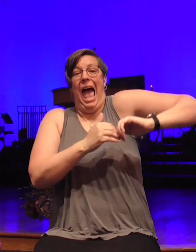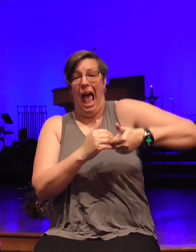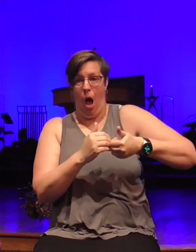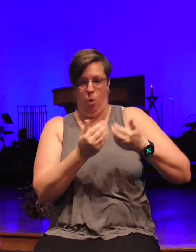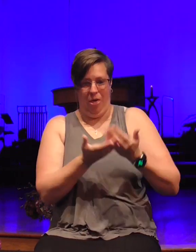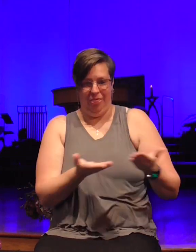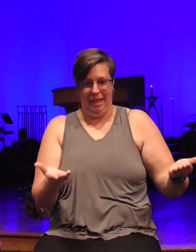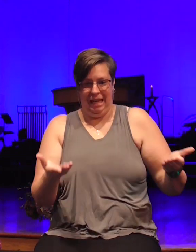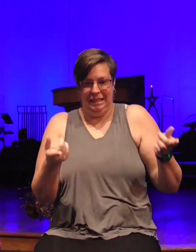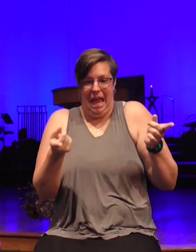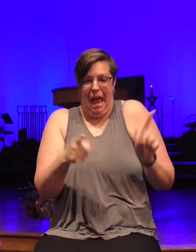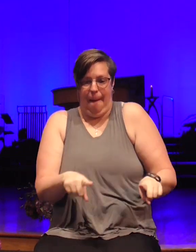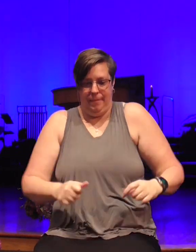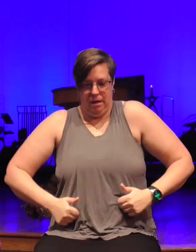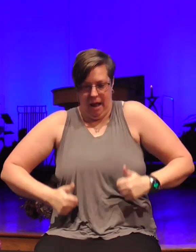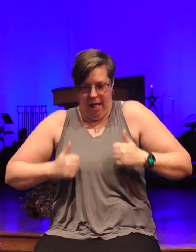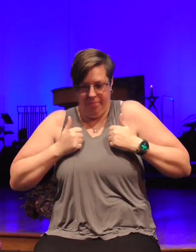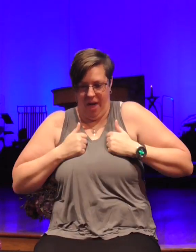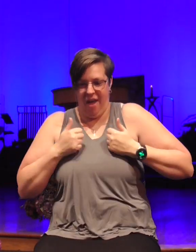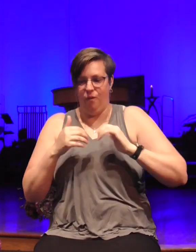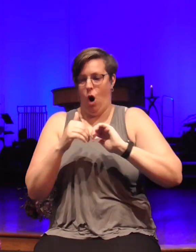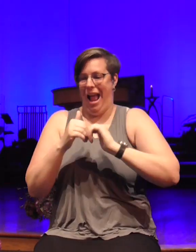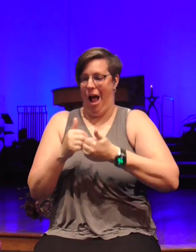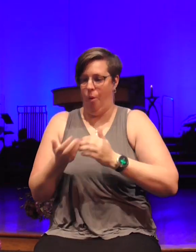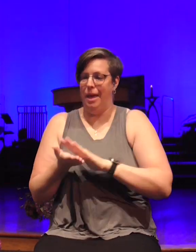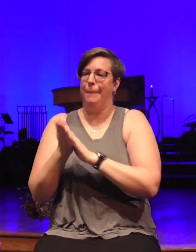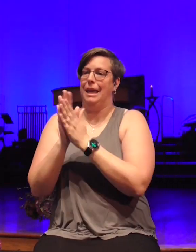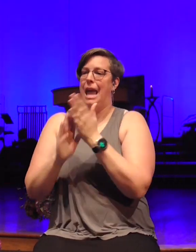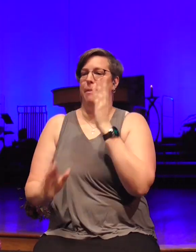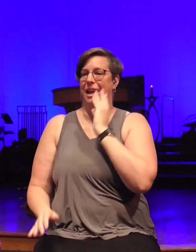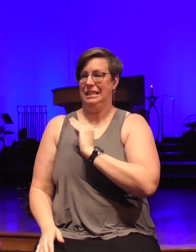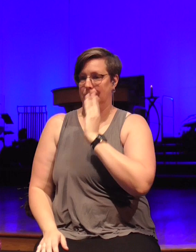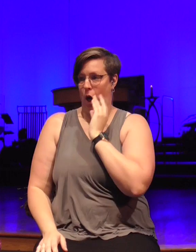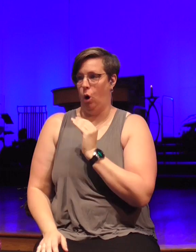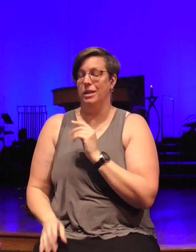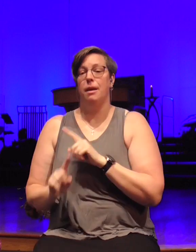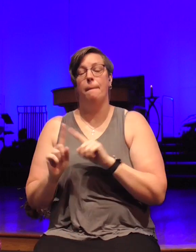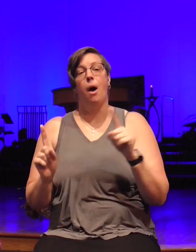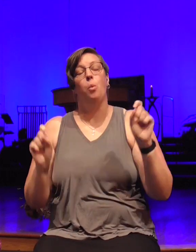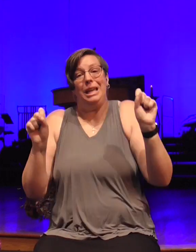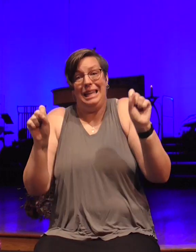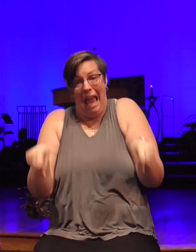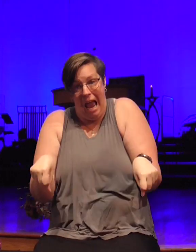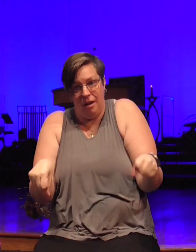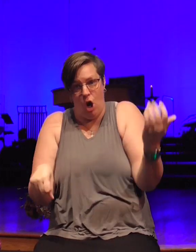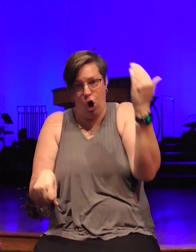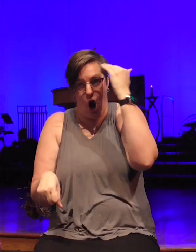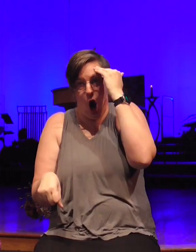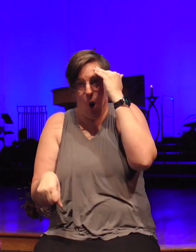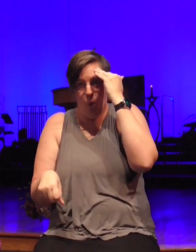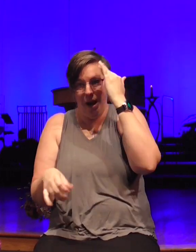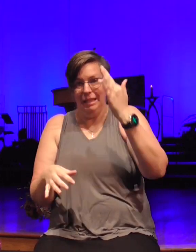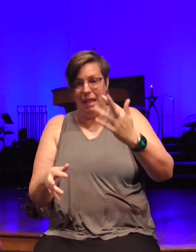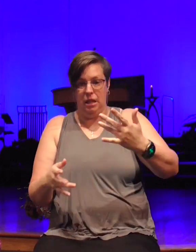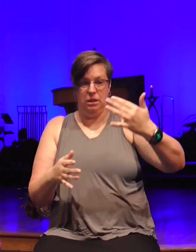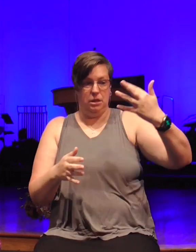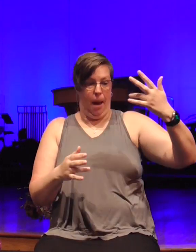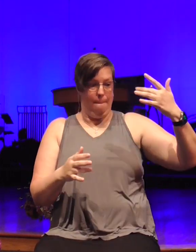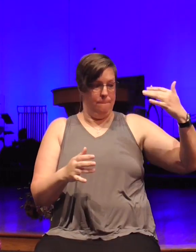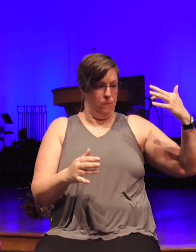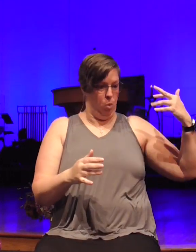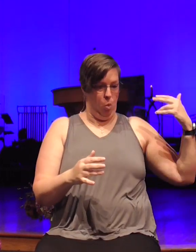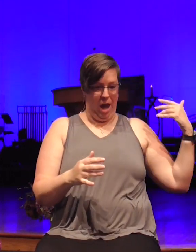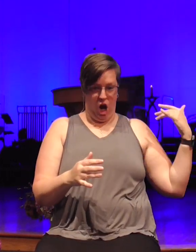our life or how they got into our experience. But what we can know is that somewhere along the way,